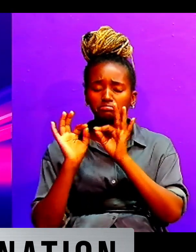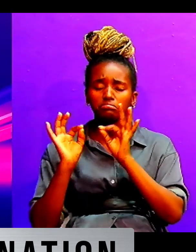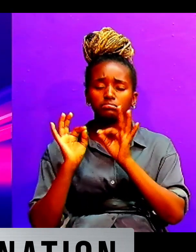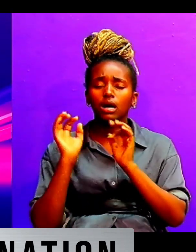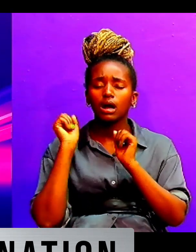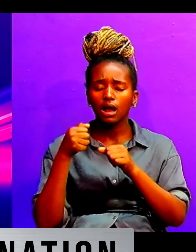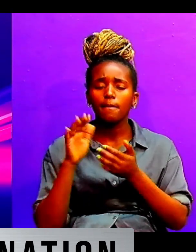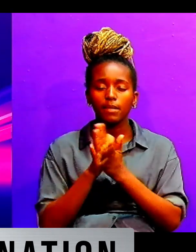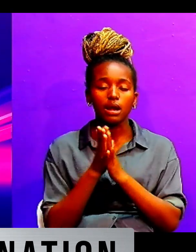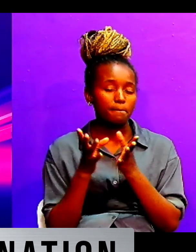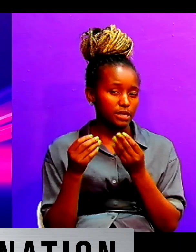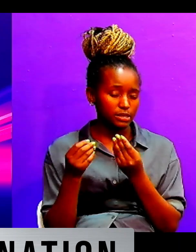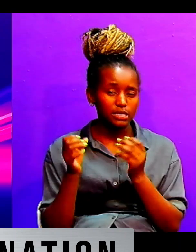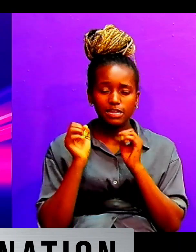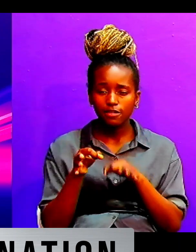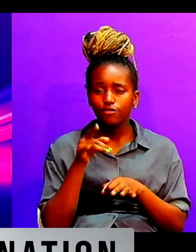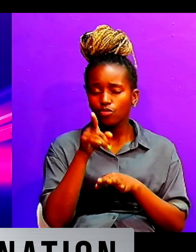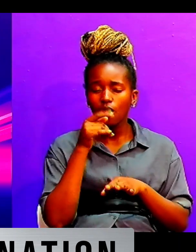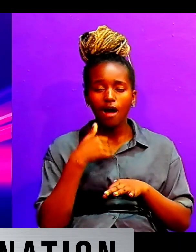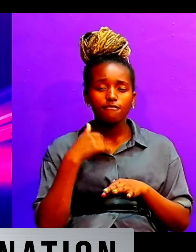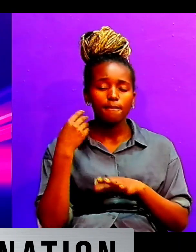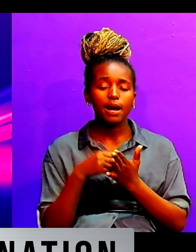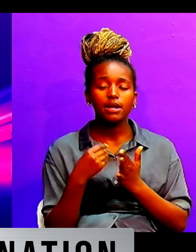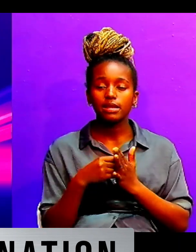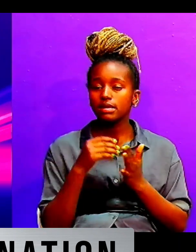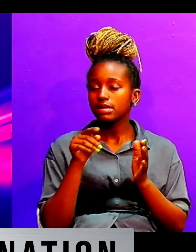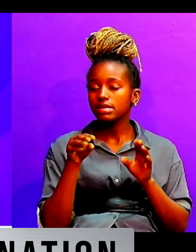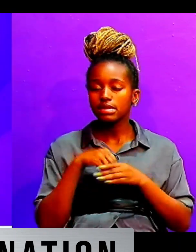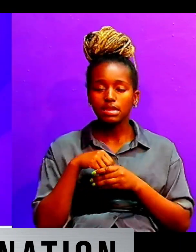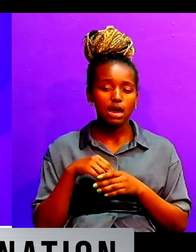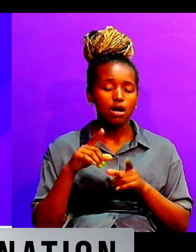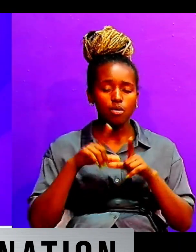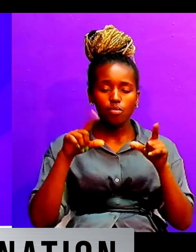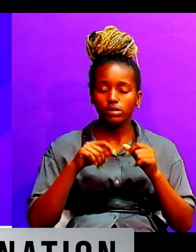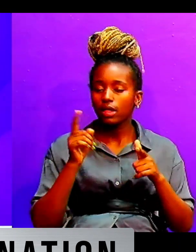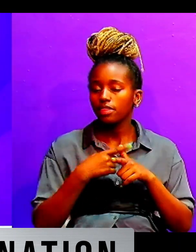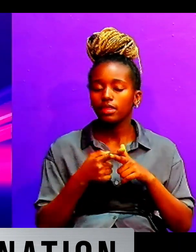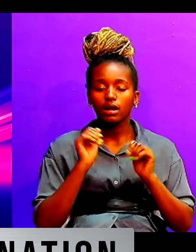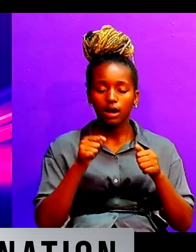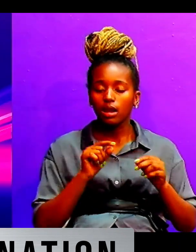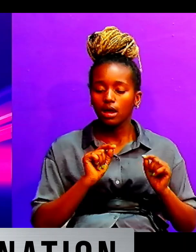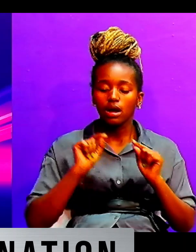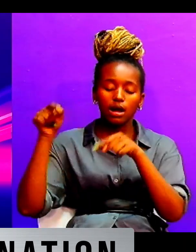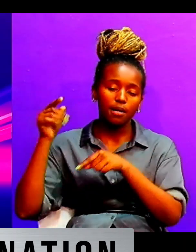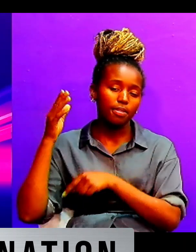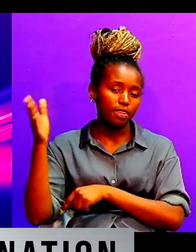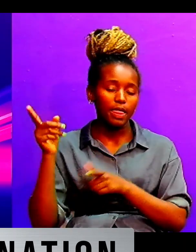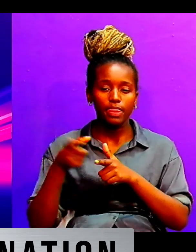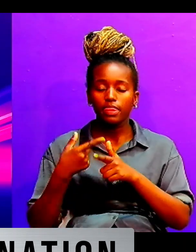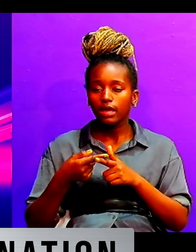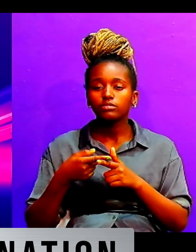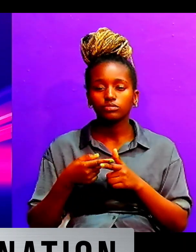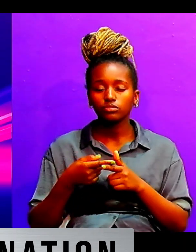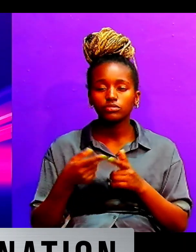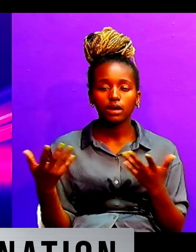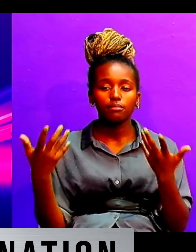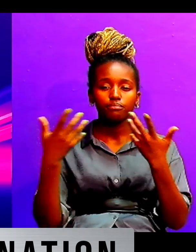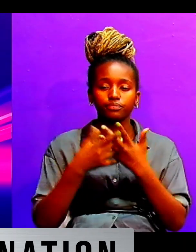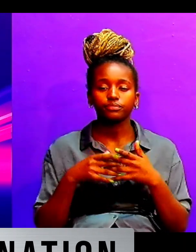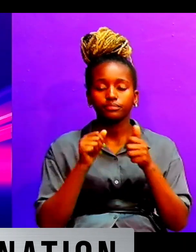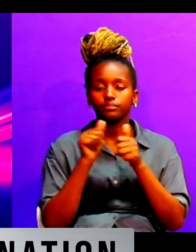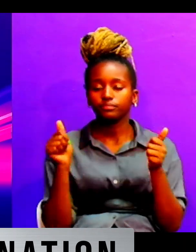ati pesa imetoka kwa ORPP ati imekuja imeingia na bahasha. No. Our systems are integrated using